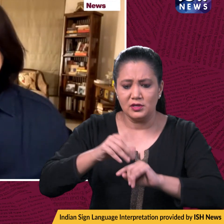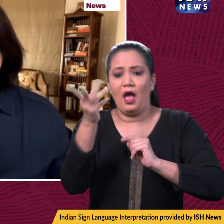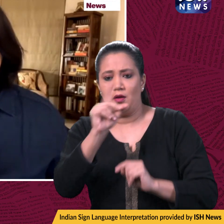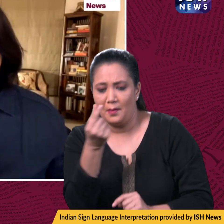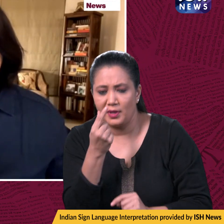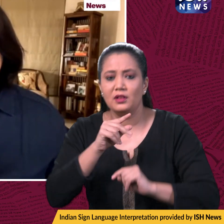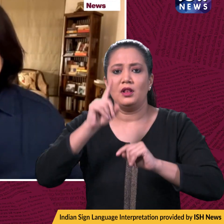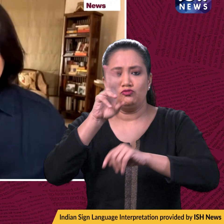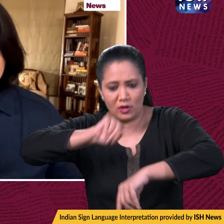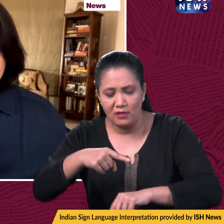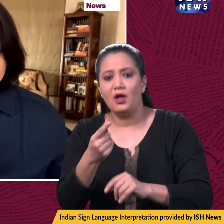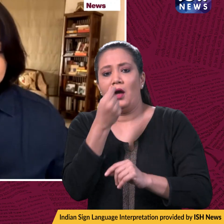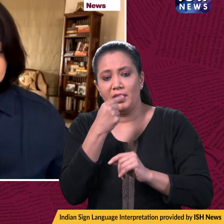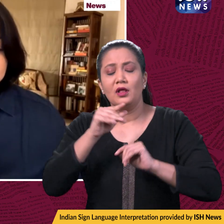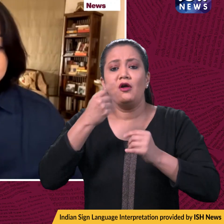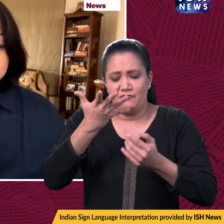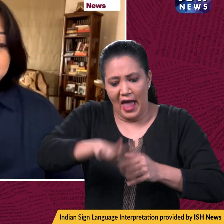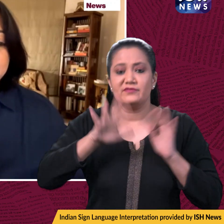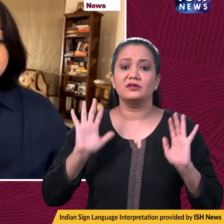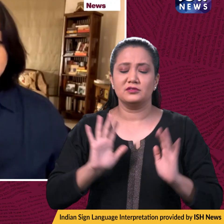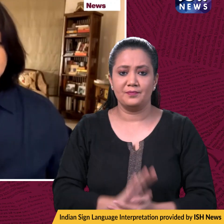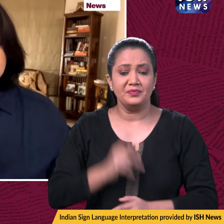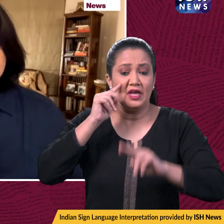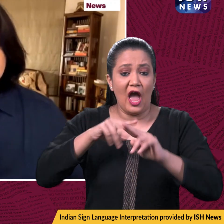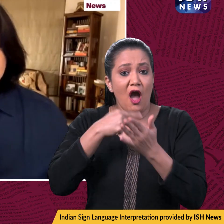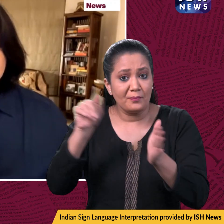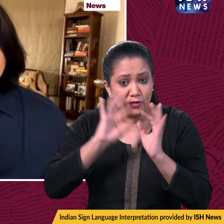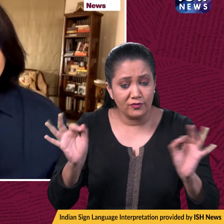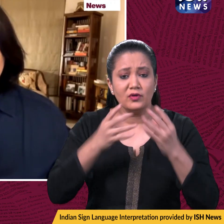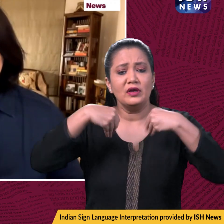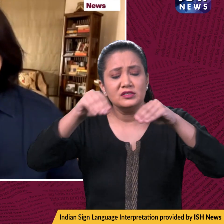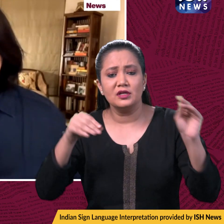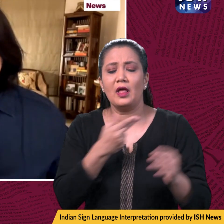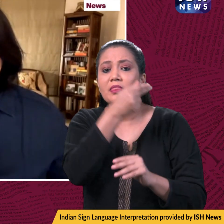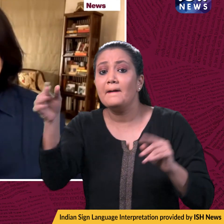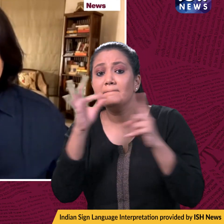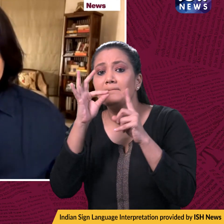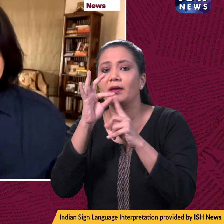days, beginning shortly after the onset of symptoms. If authorized, the treatment will be sold